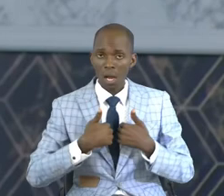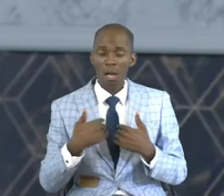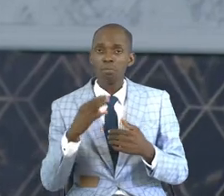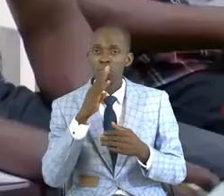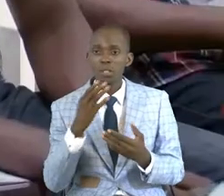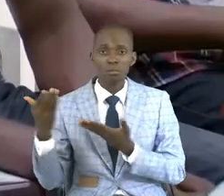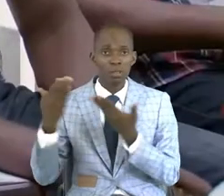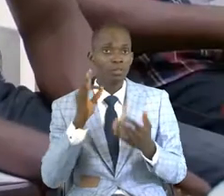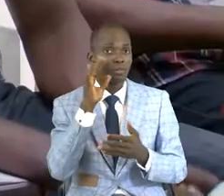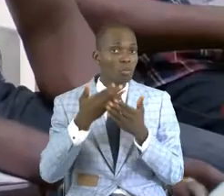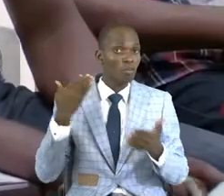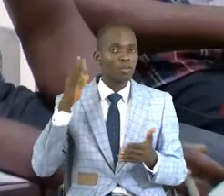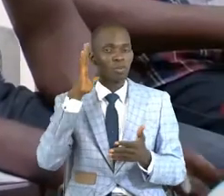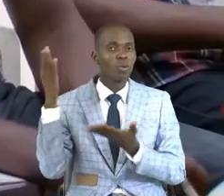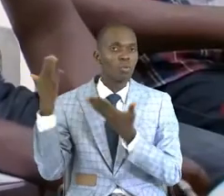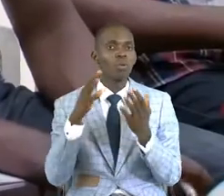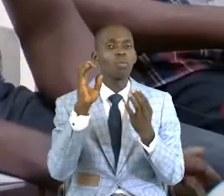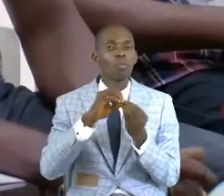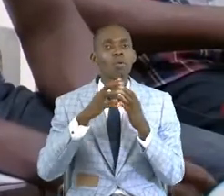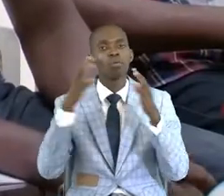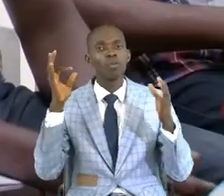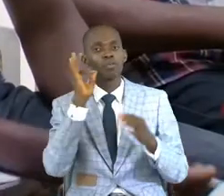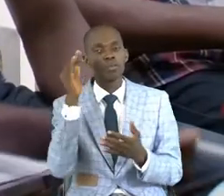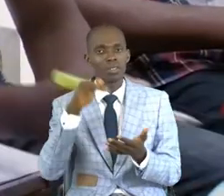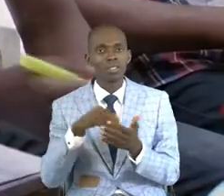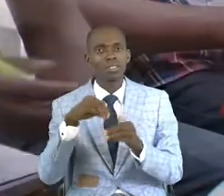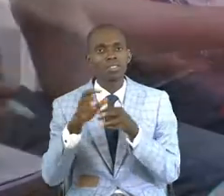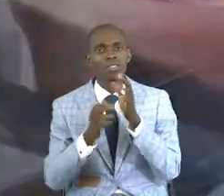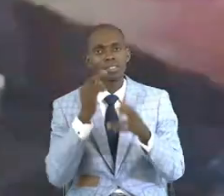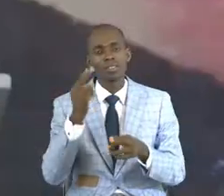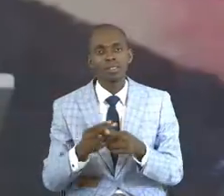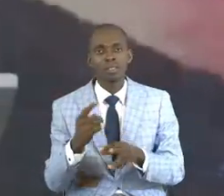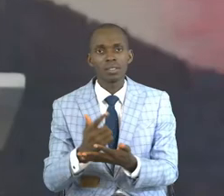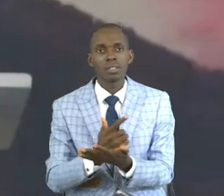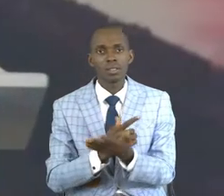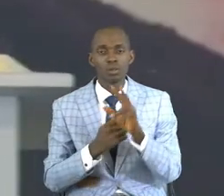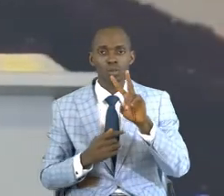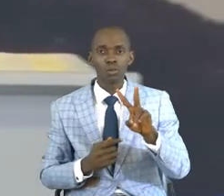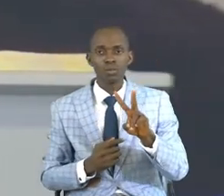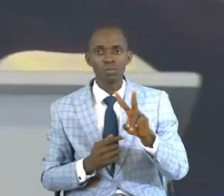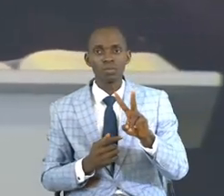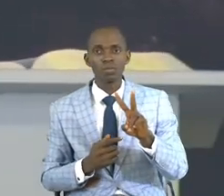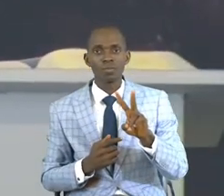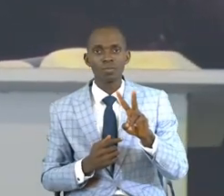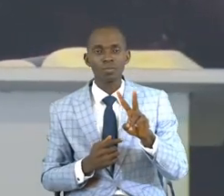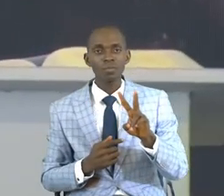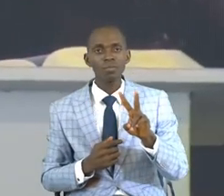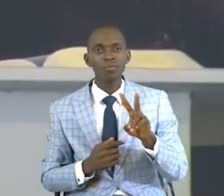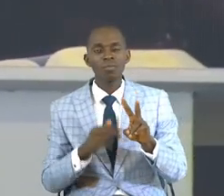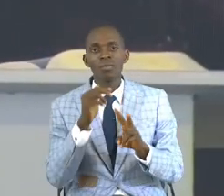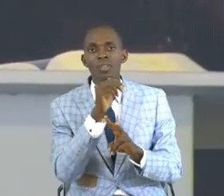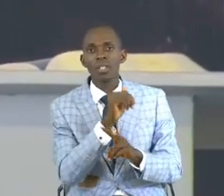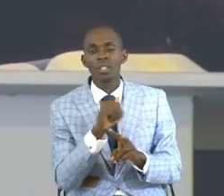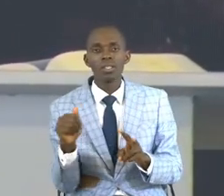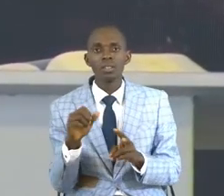bear more fruit in Jesus' name. We're looking at number two here. Number two is sanctified hearts